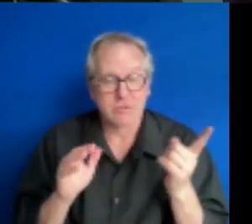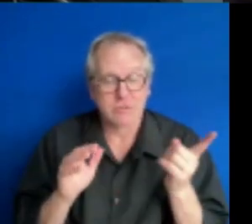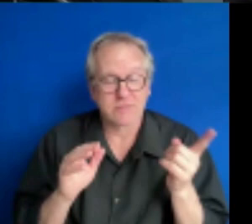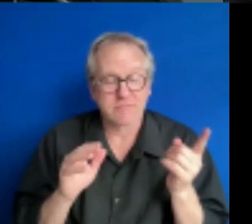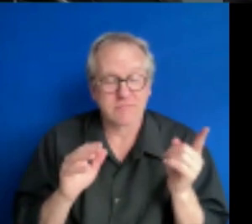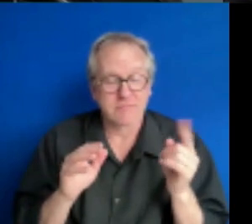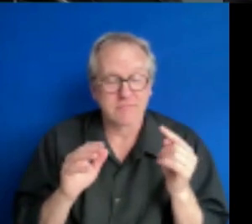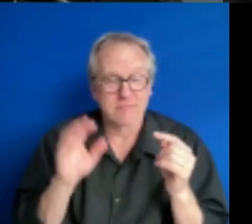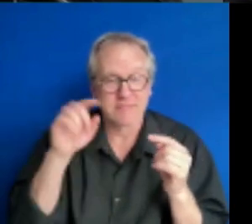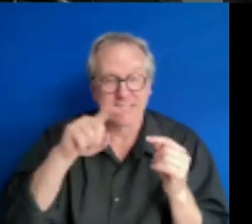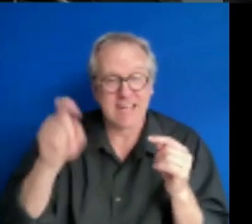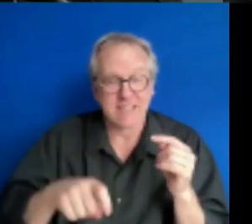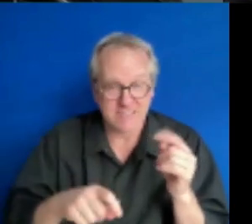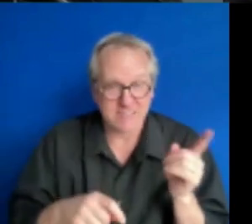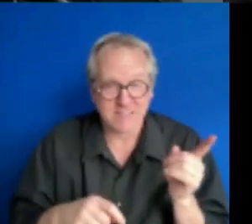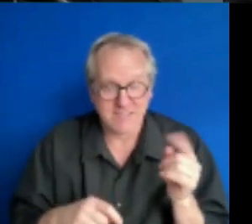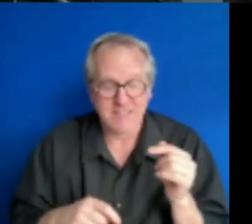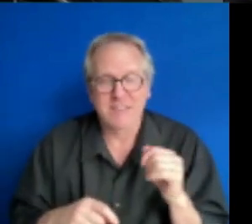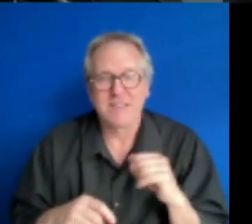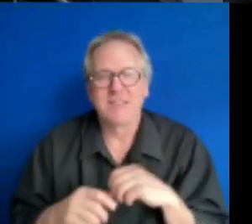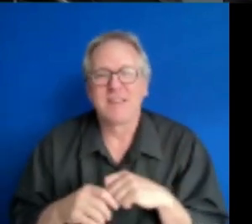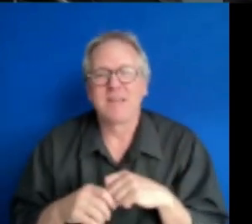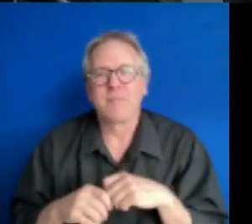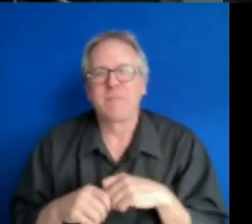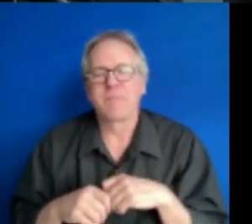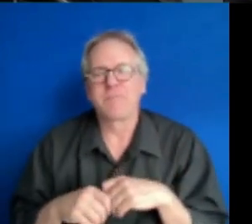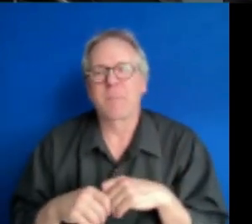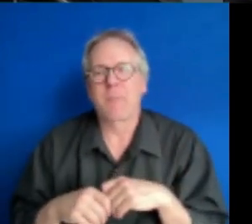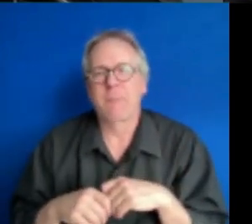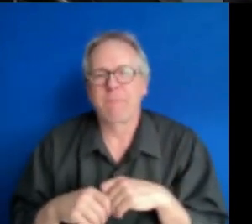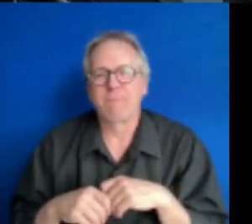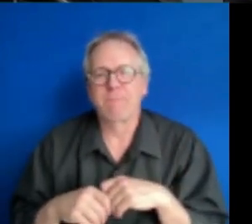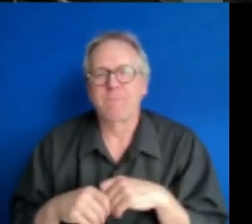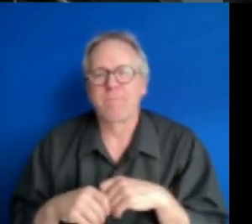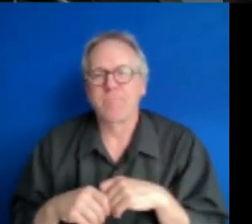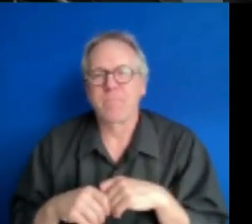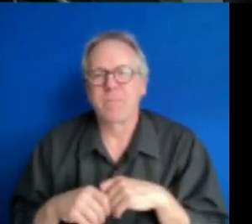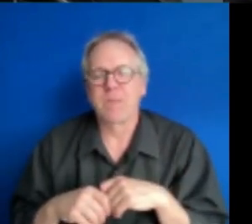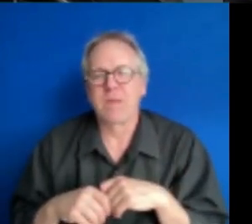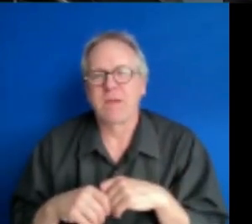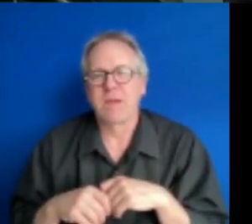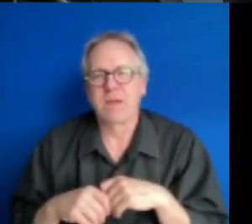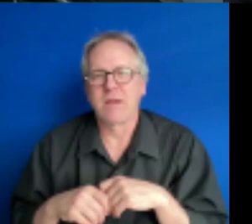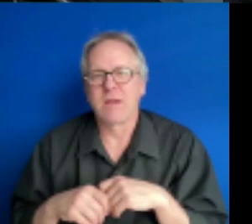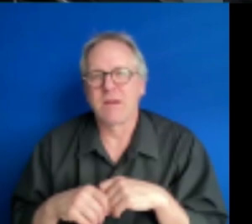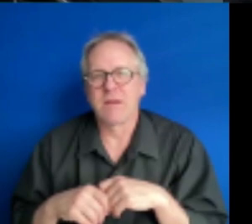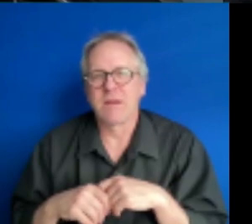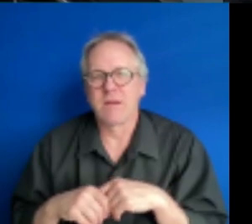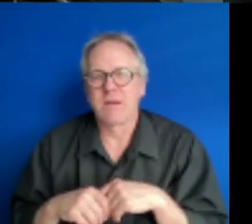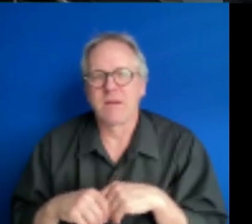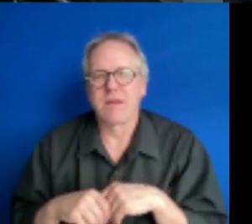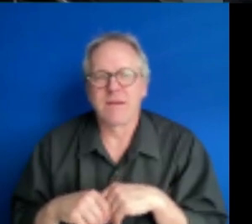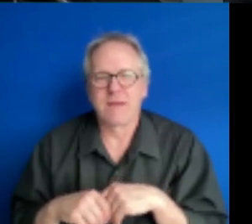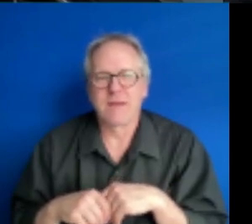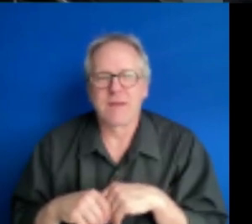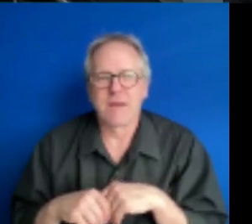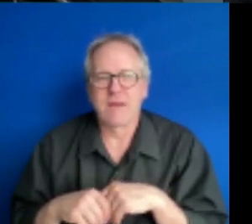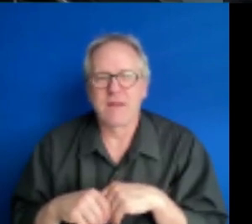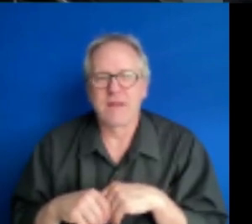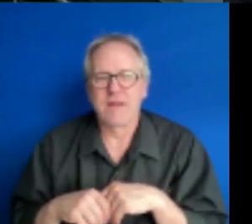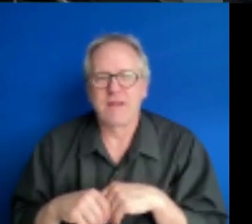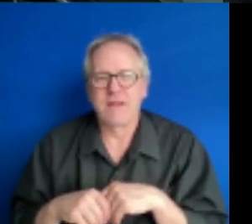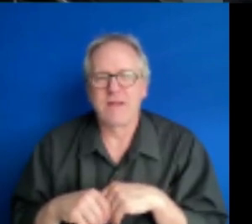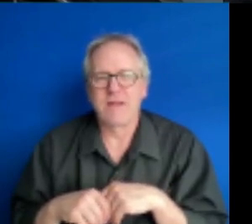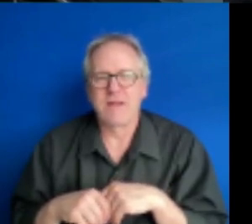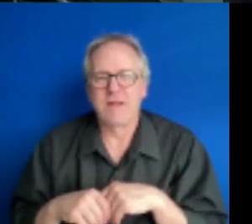Anyway, I'll let folks know about his, he